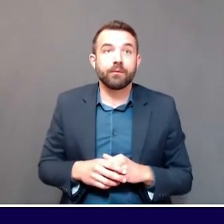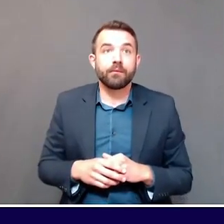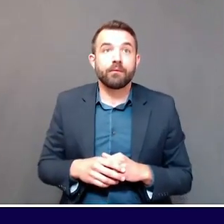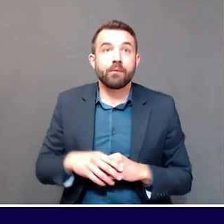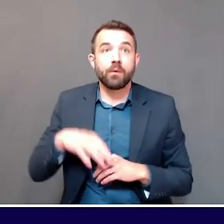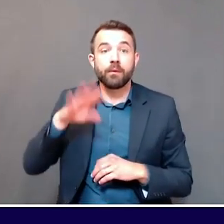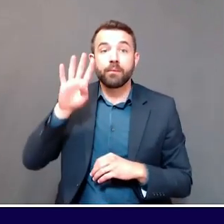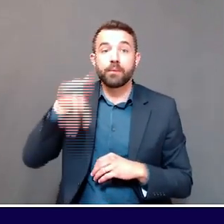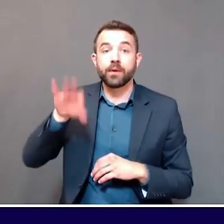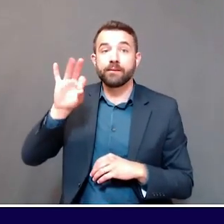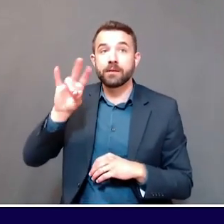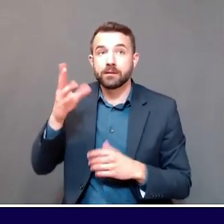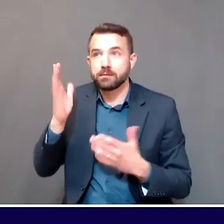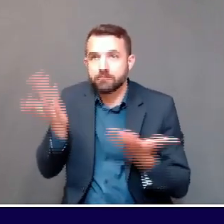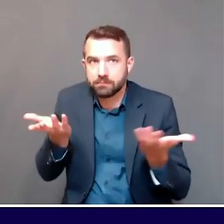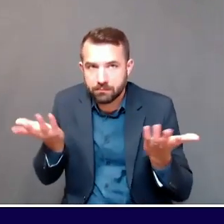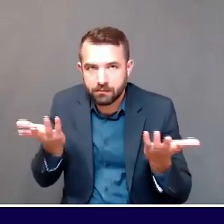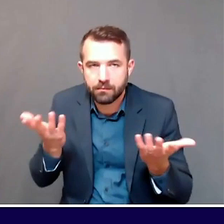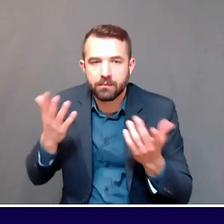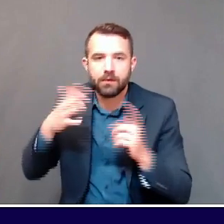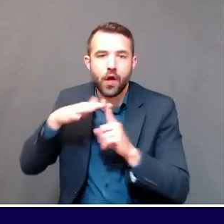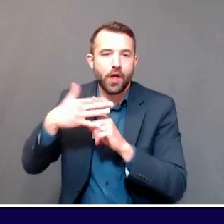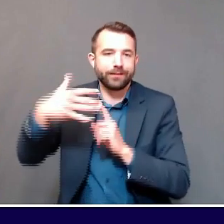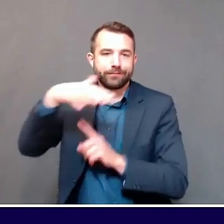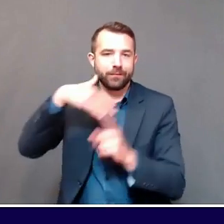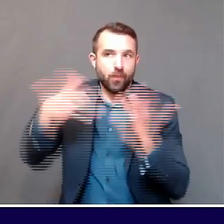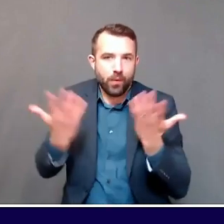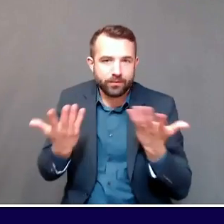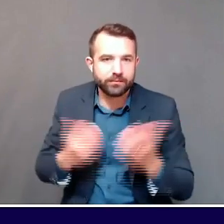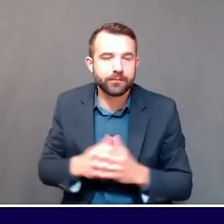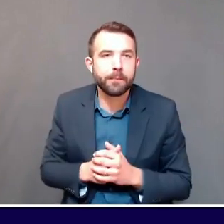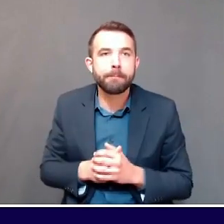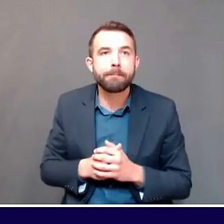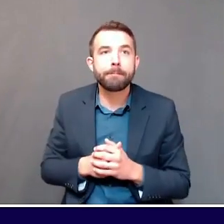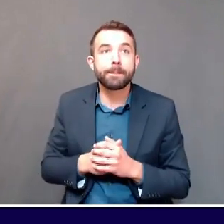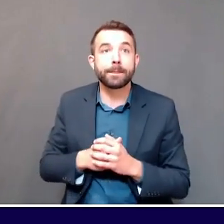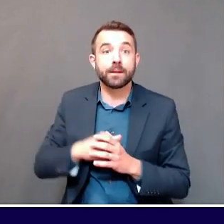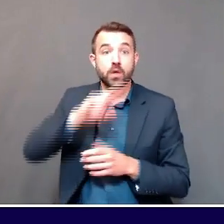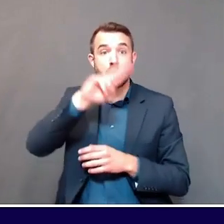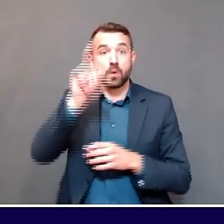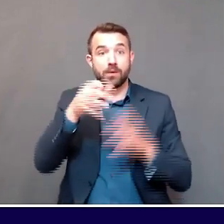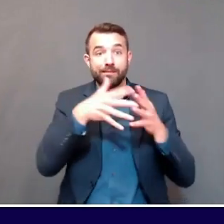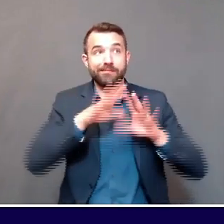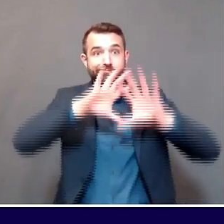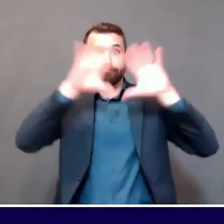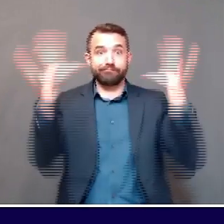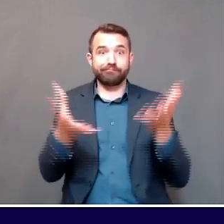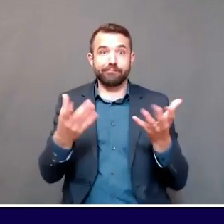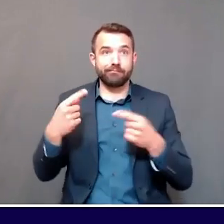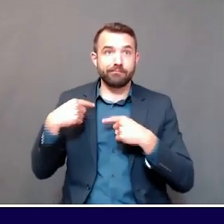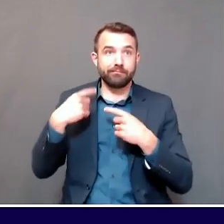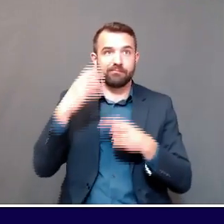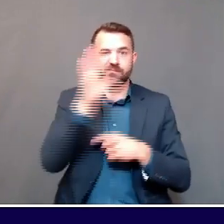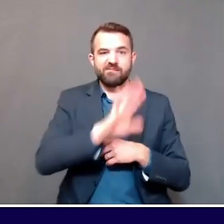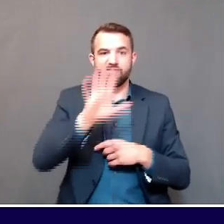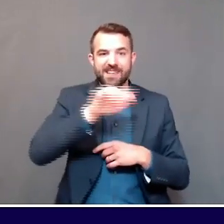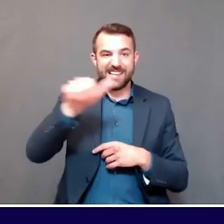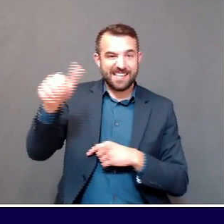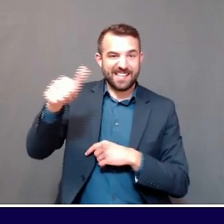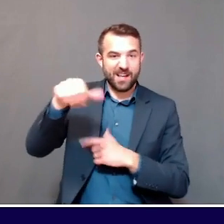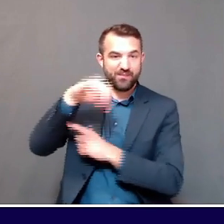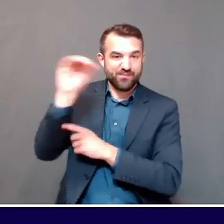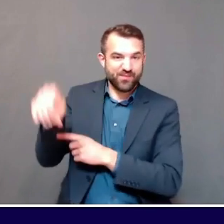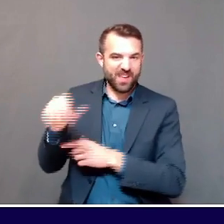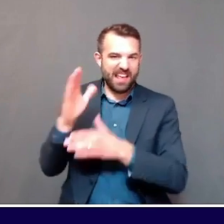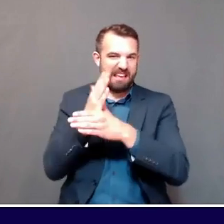context. Nationally, the cumulative positivity rate has been about 10%, or double what we've